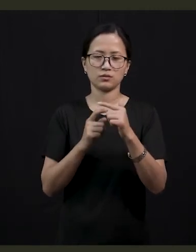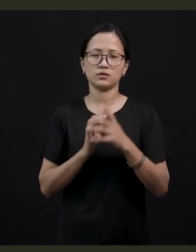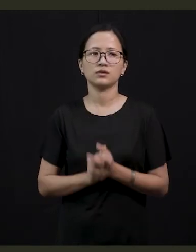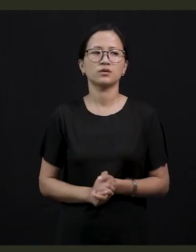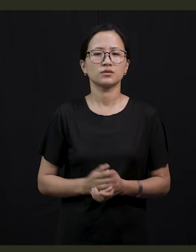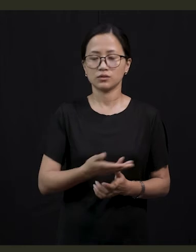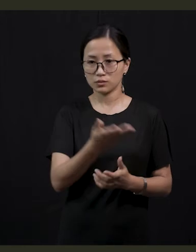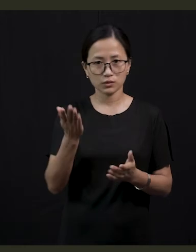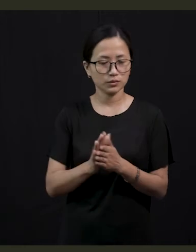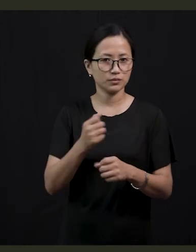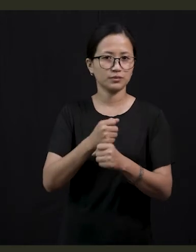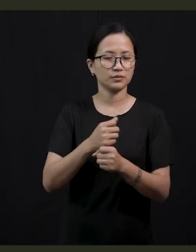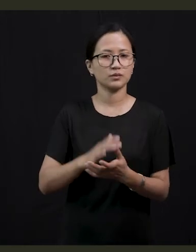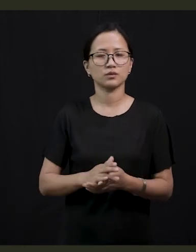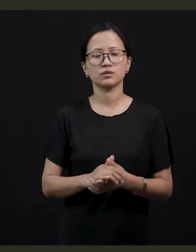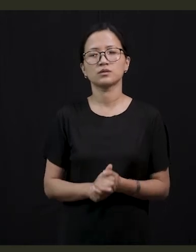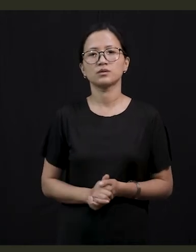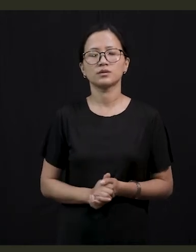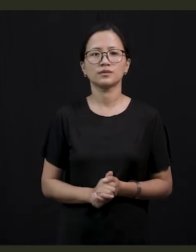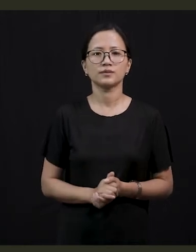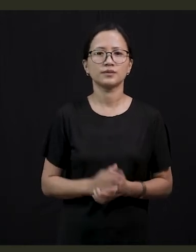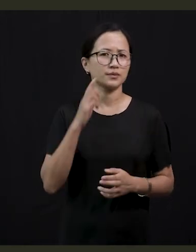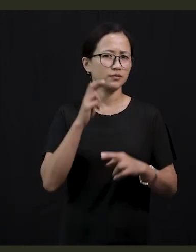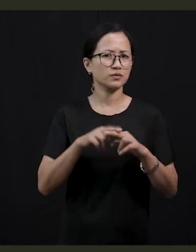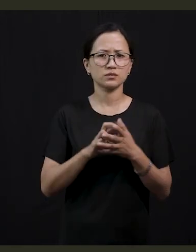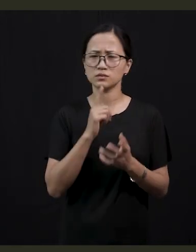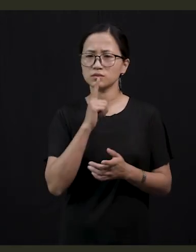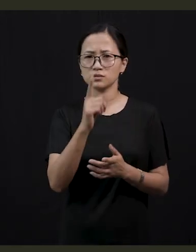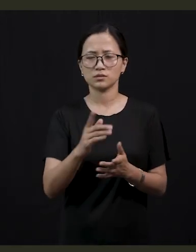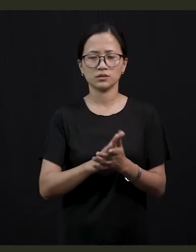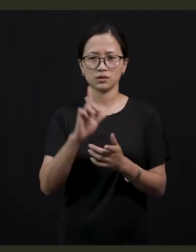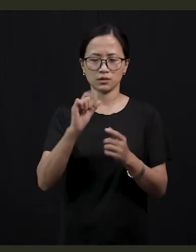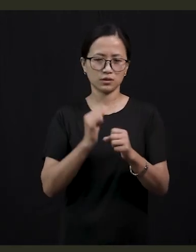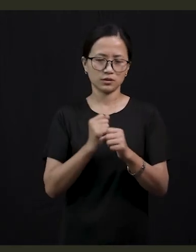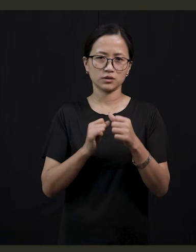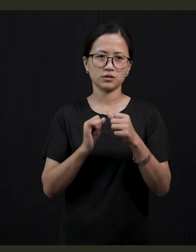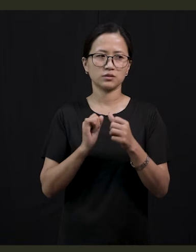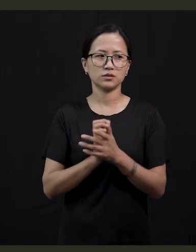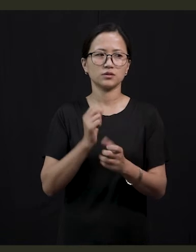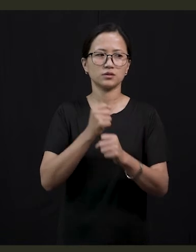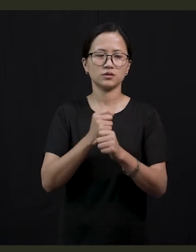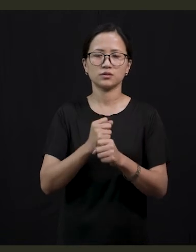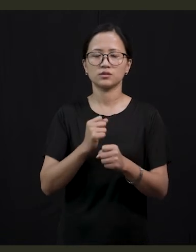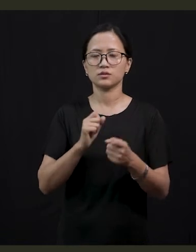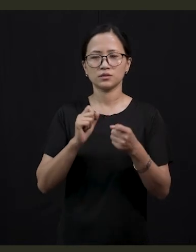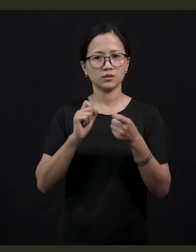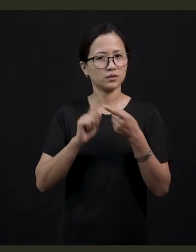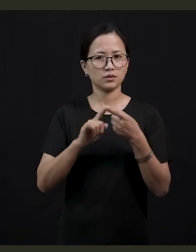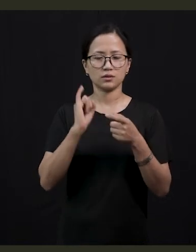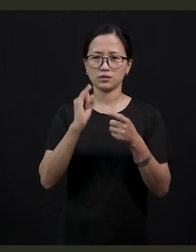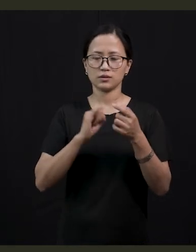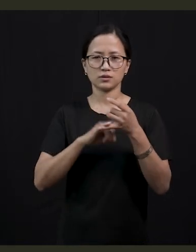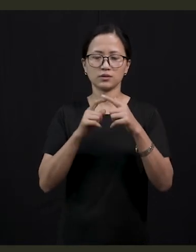make the law is known as legislation. So, if I say I legislate that, it means I'm making that law.